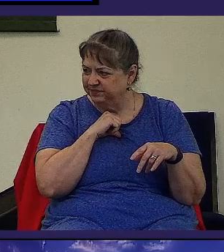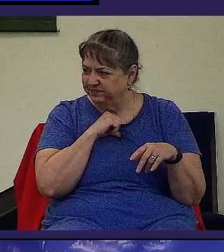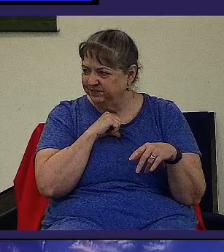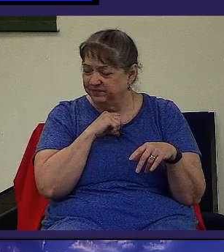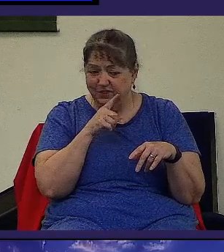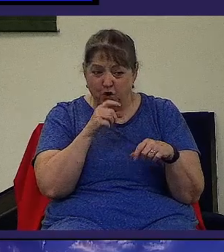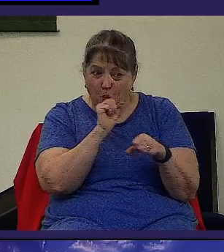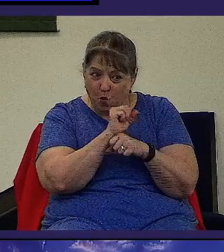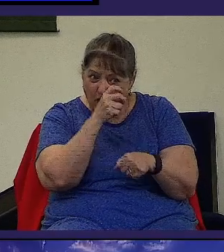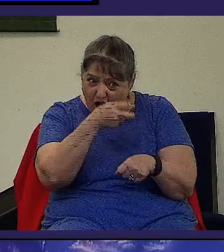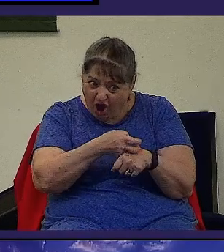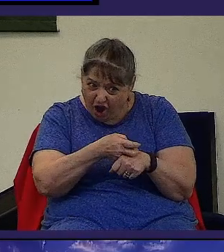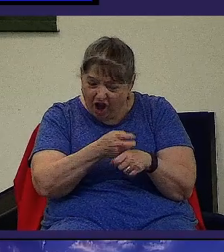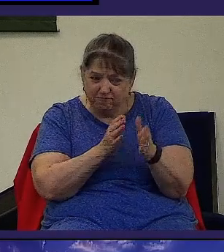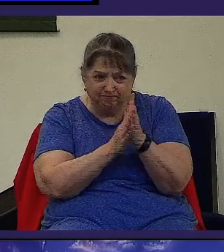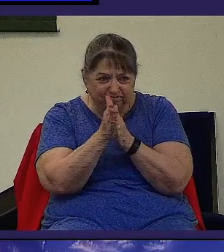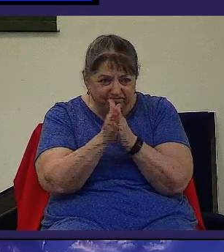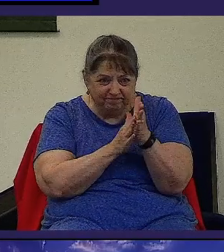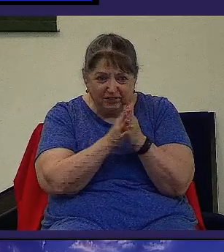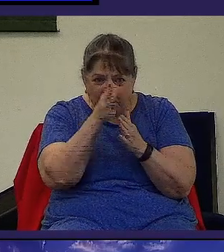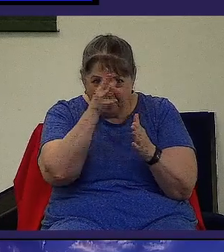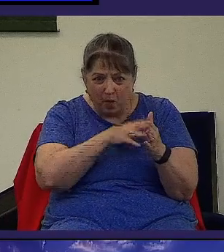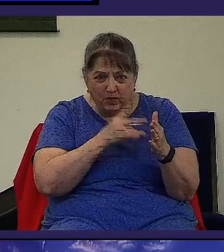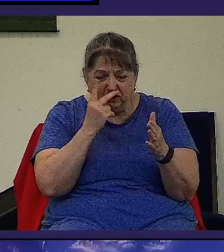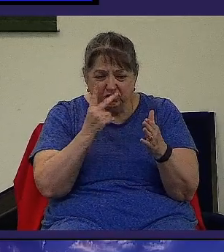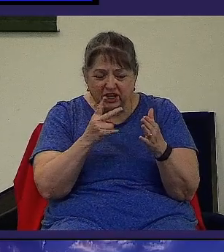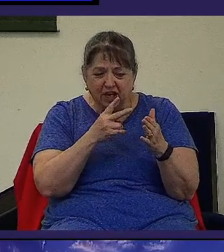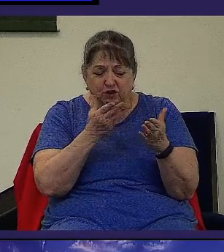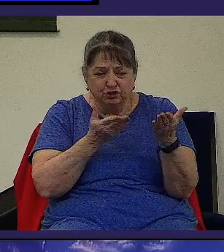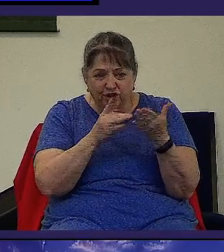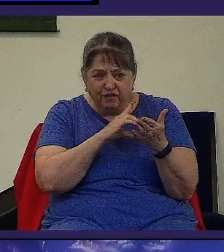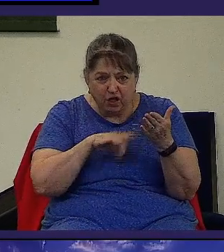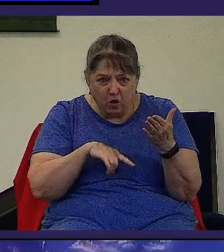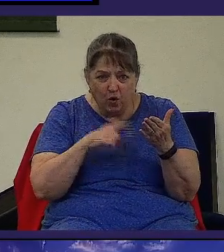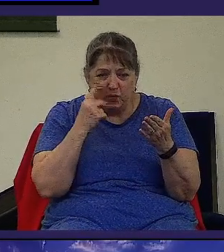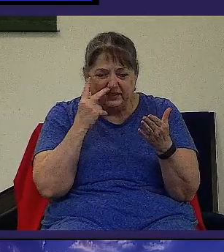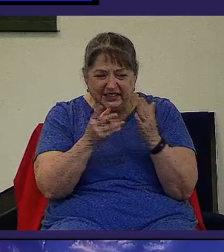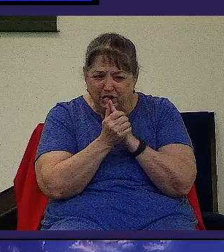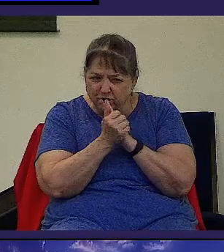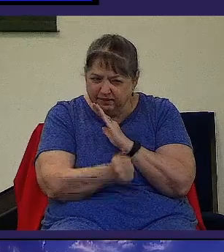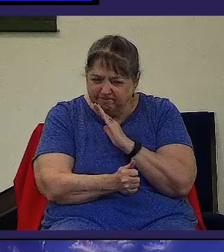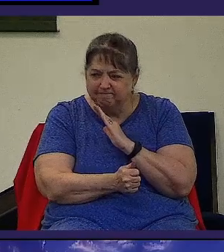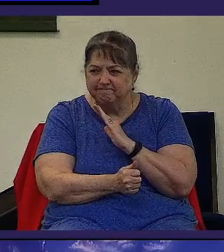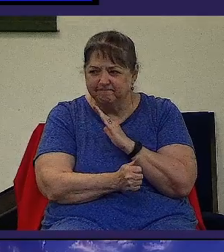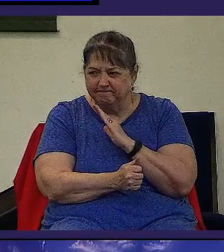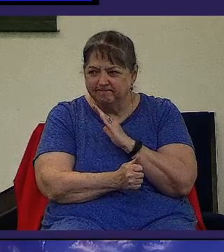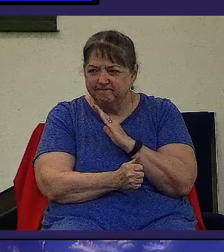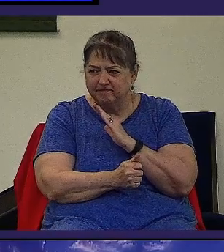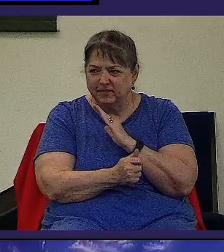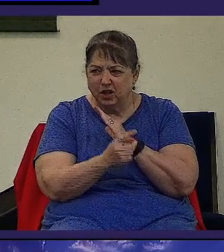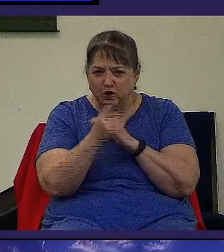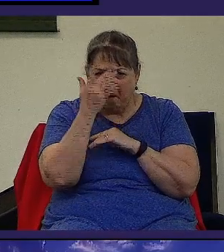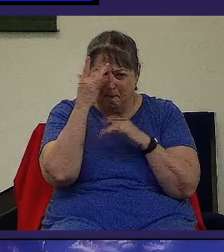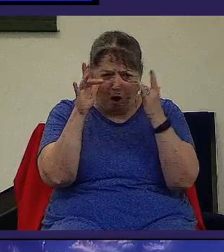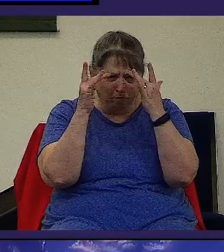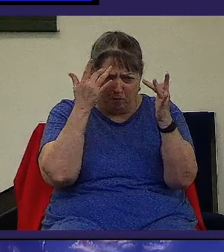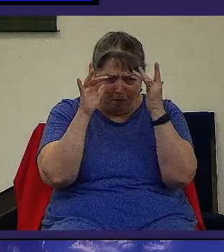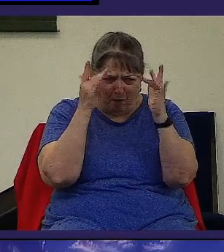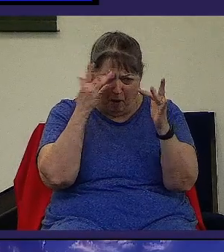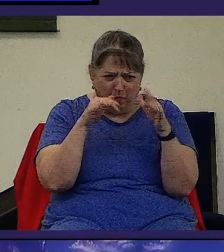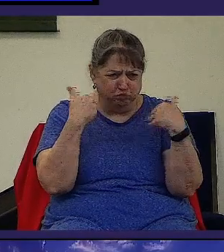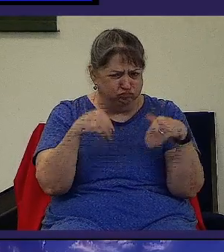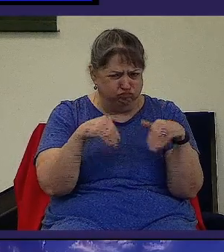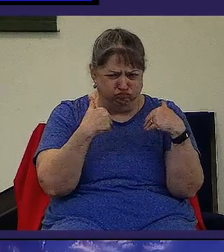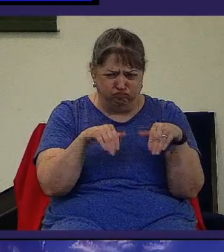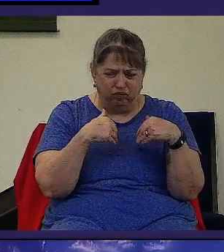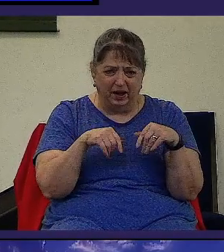you're a hard worker you're a dedicated man we've seen you serving the lord here we've seen your talents you're brighter than i can imagine and i thank